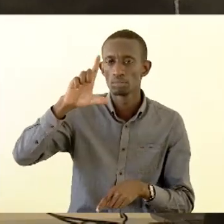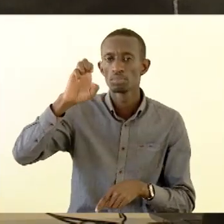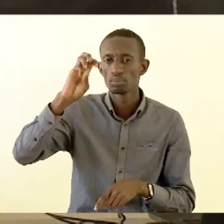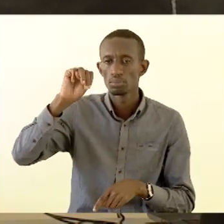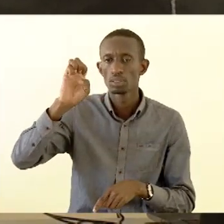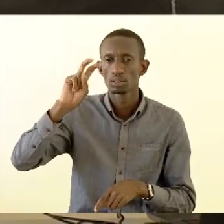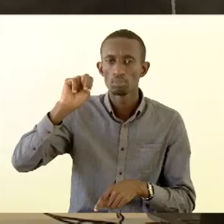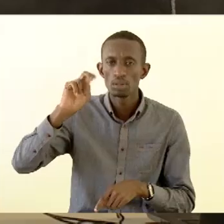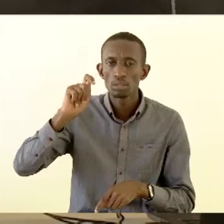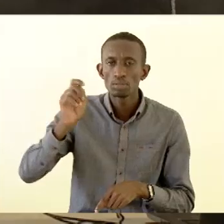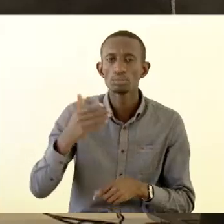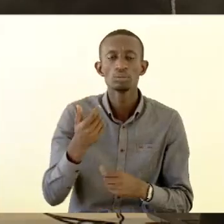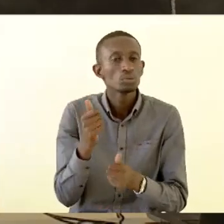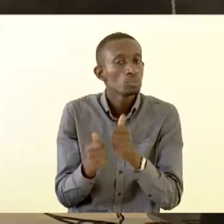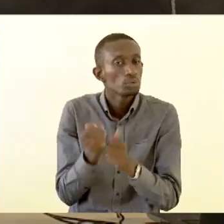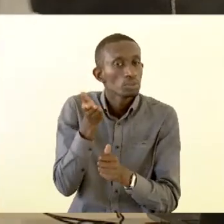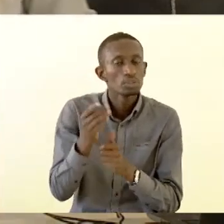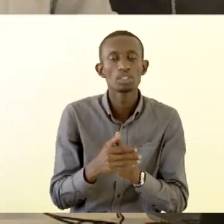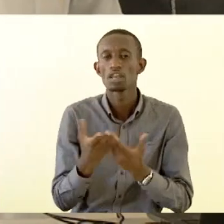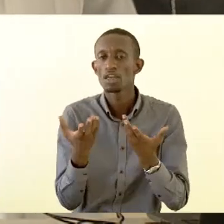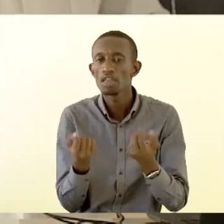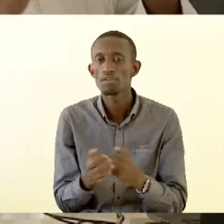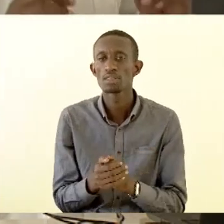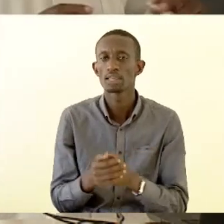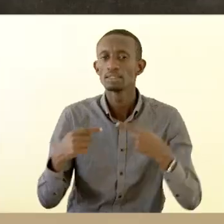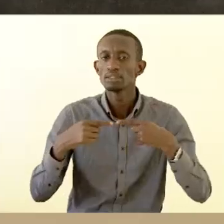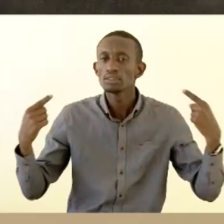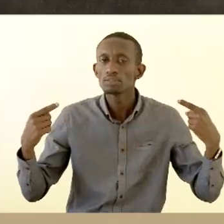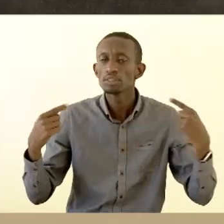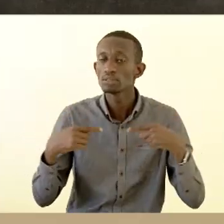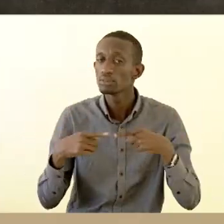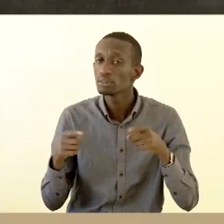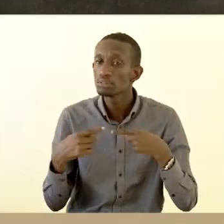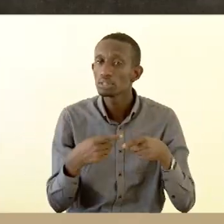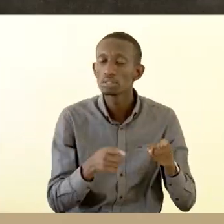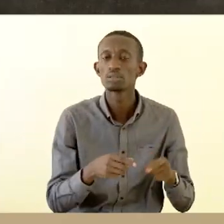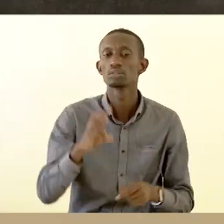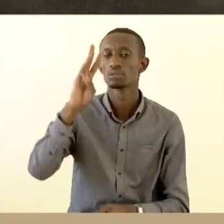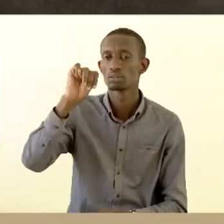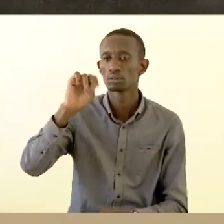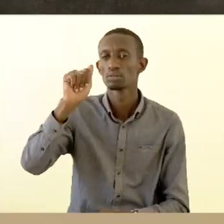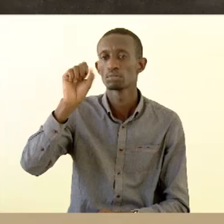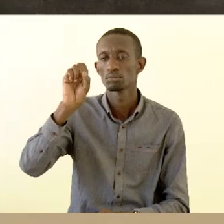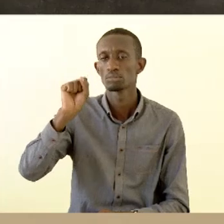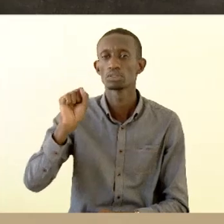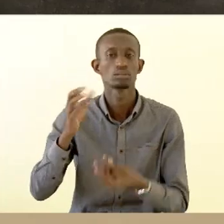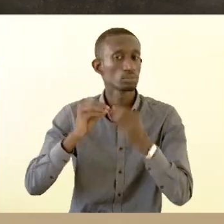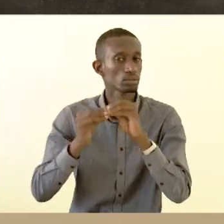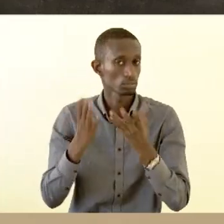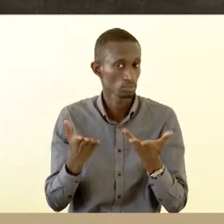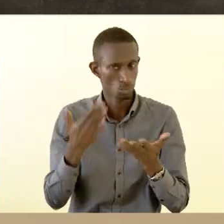numbers. And here I explain they have different mass numbers.